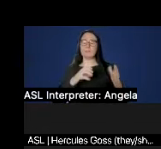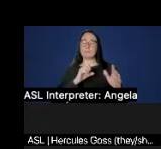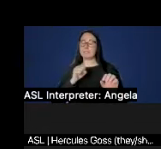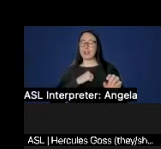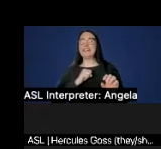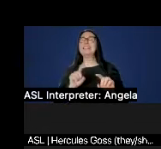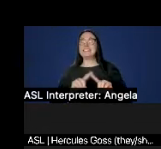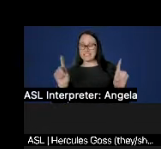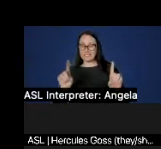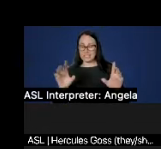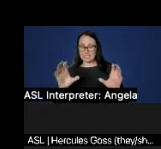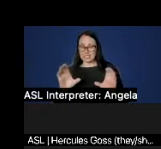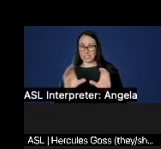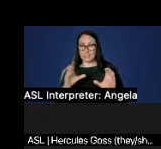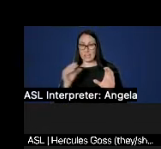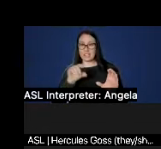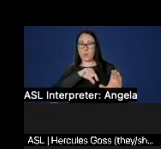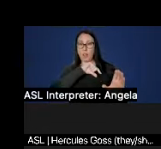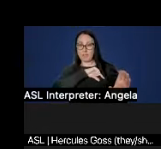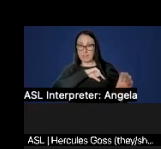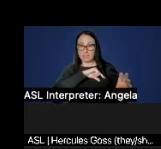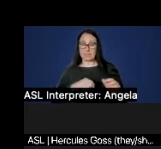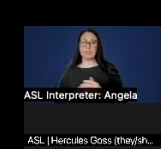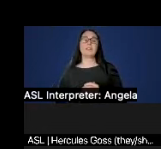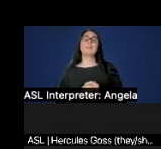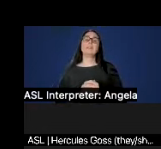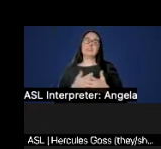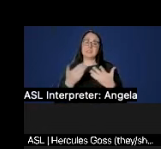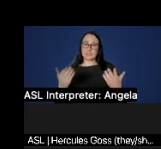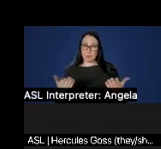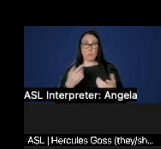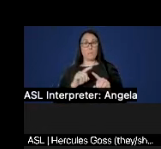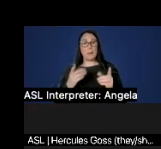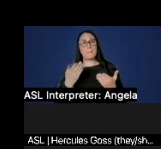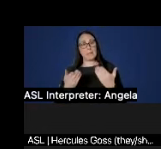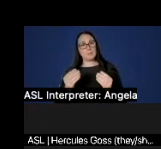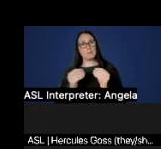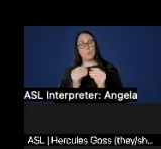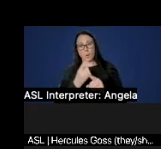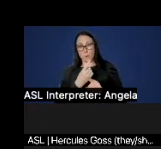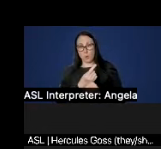be more appropriate for your community or for a community in your service area.